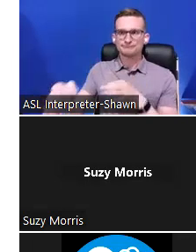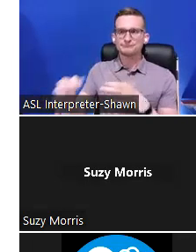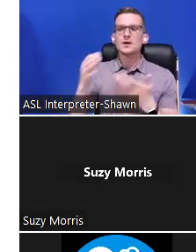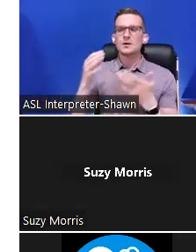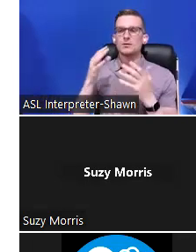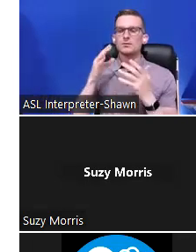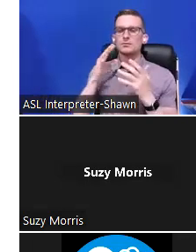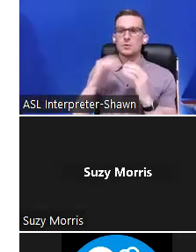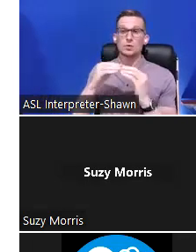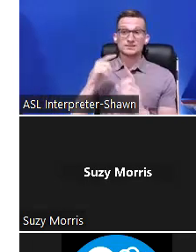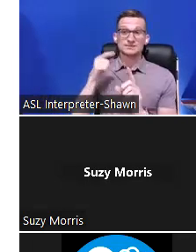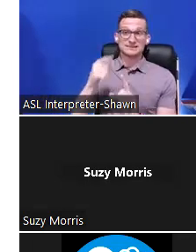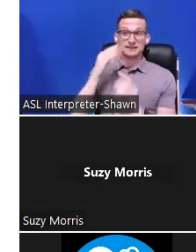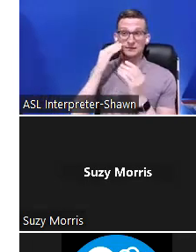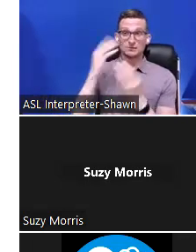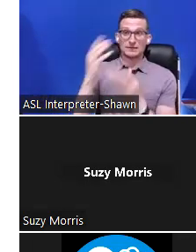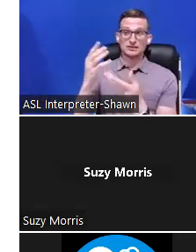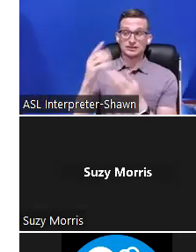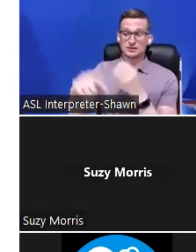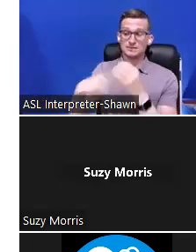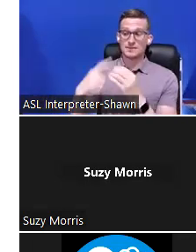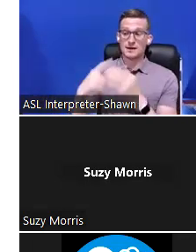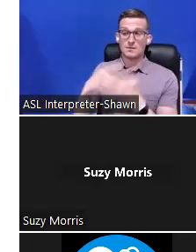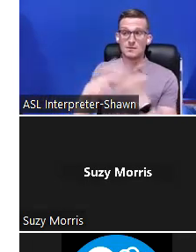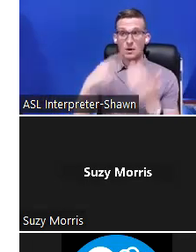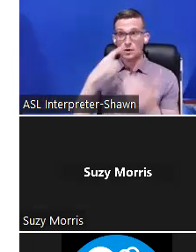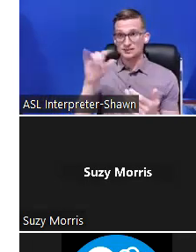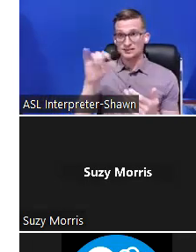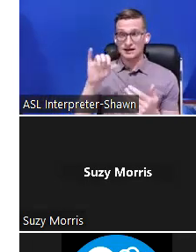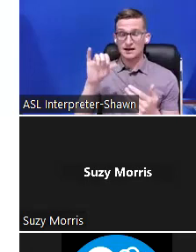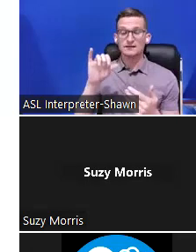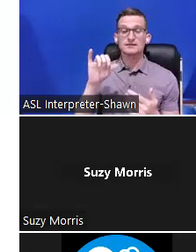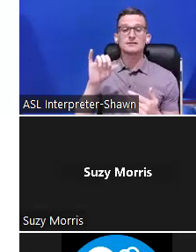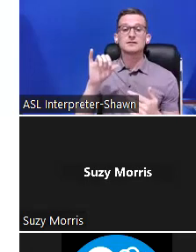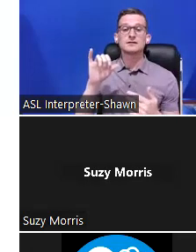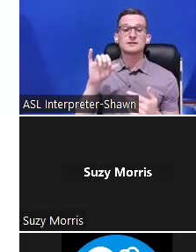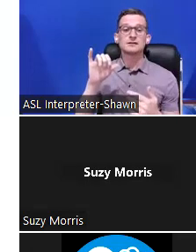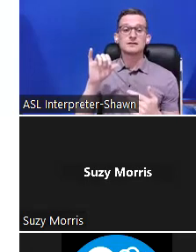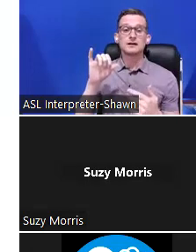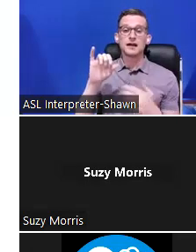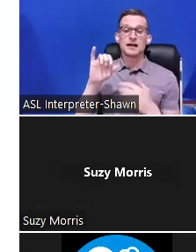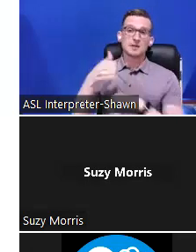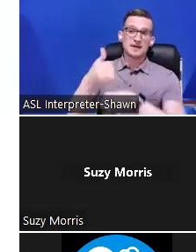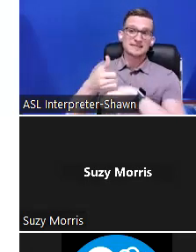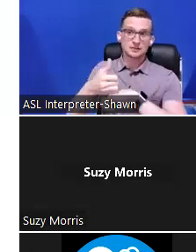information about what that looks like, the implementation, and any impact